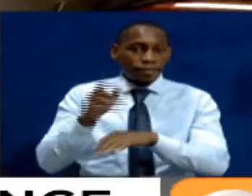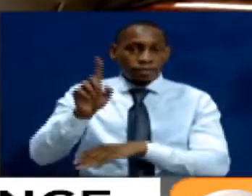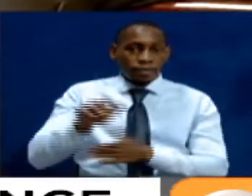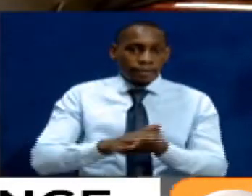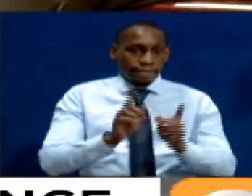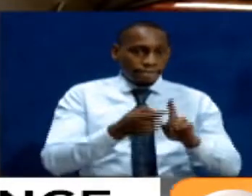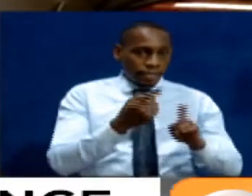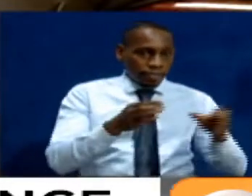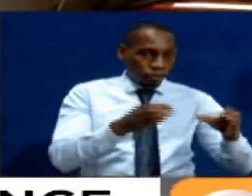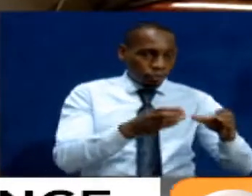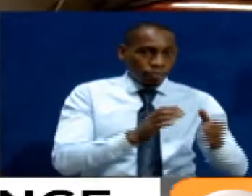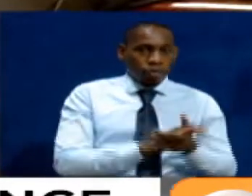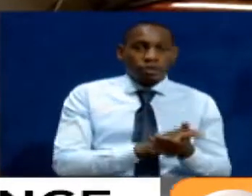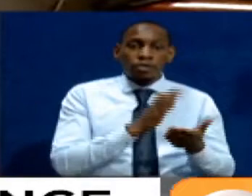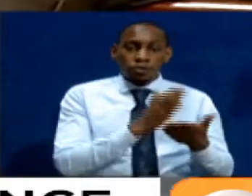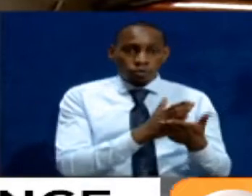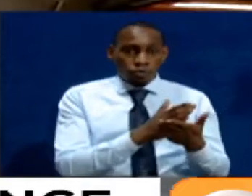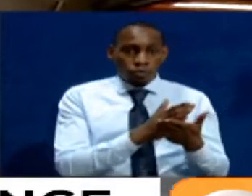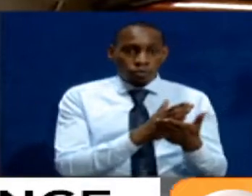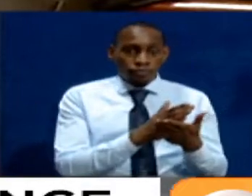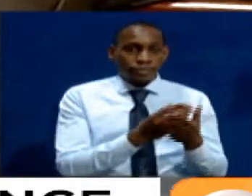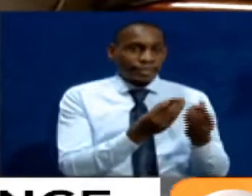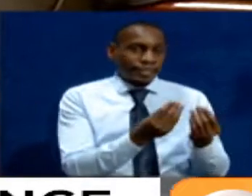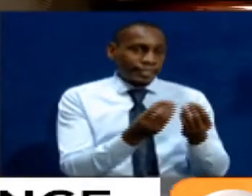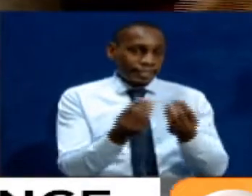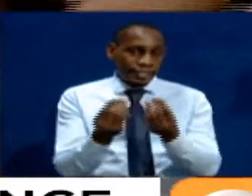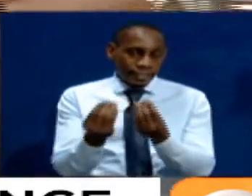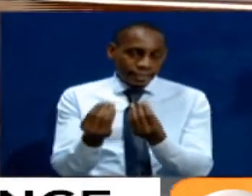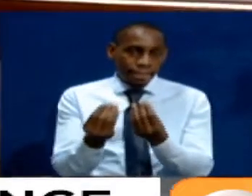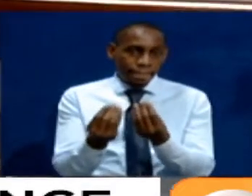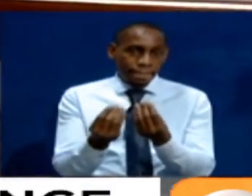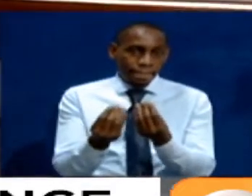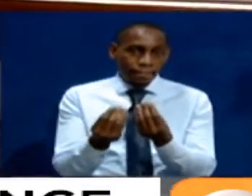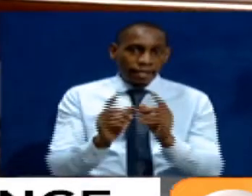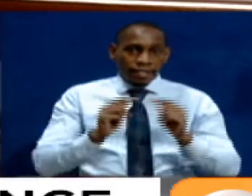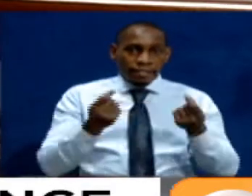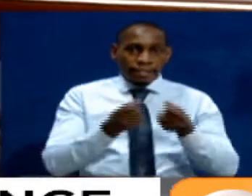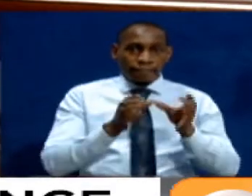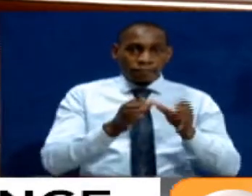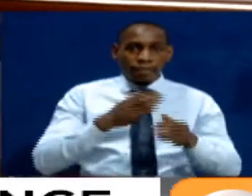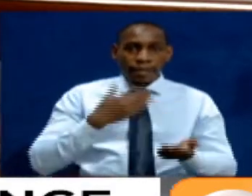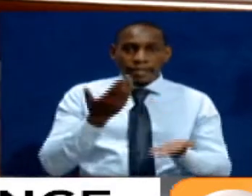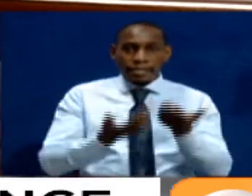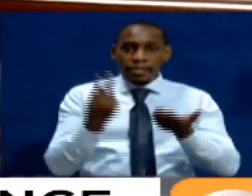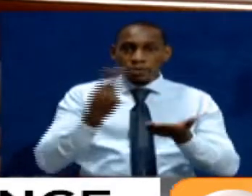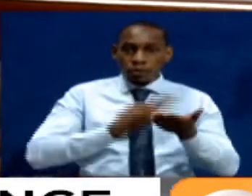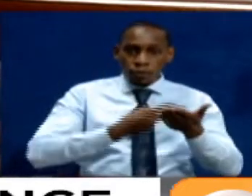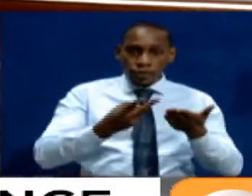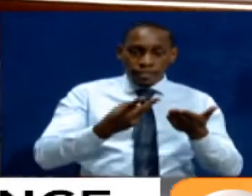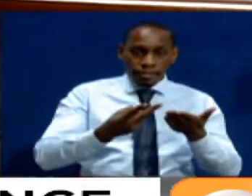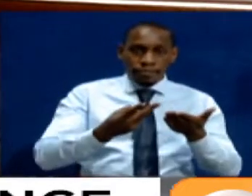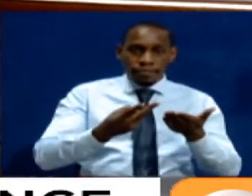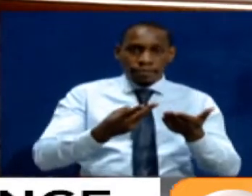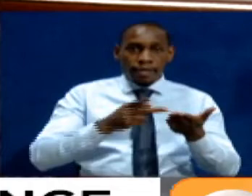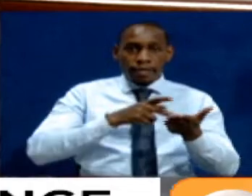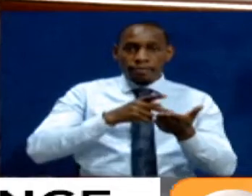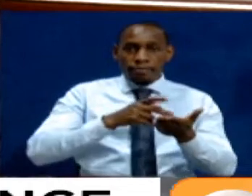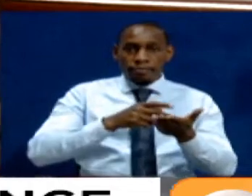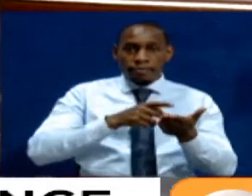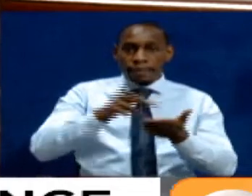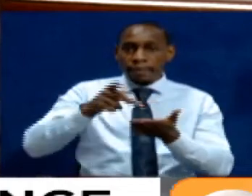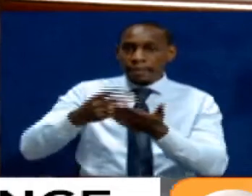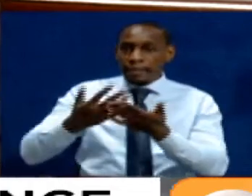this first phase, it hasn't. In fact, very smooth. In fact, my task force had estimated 2 weeks to get the logistics. We did in